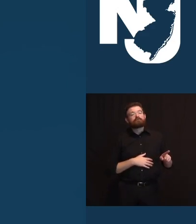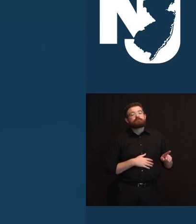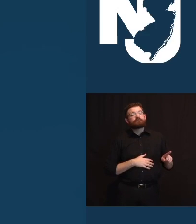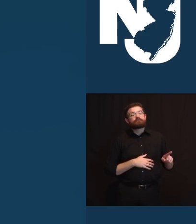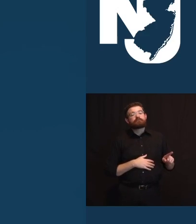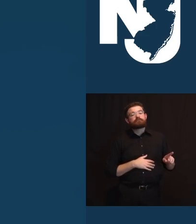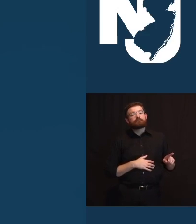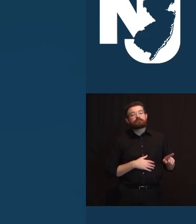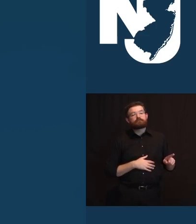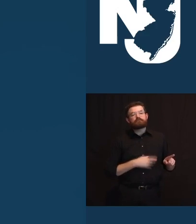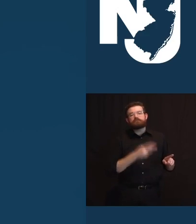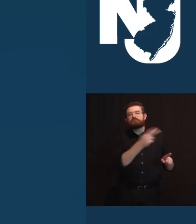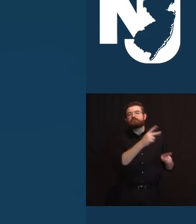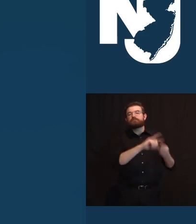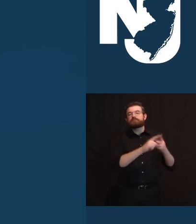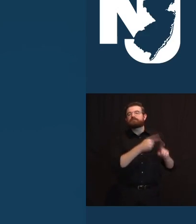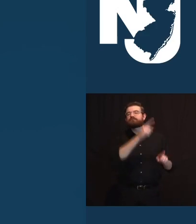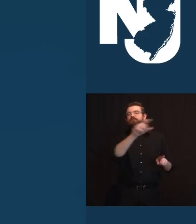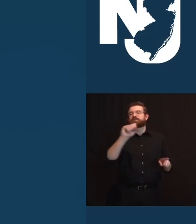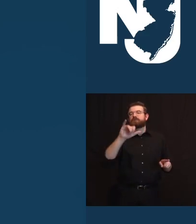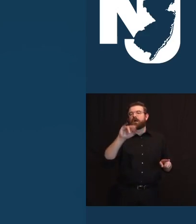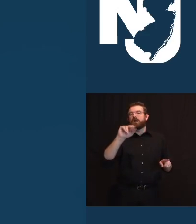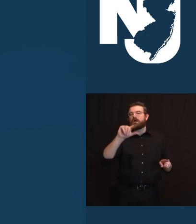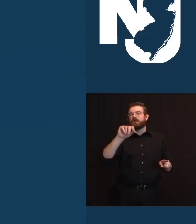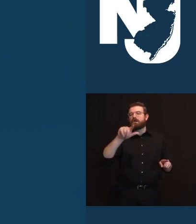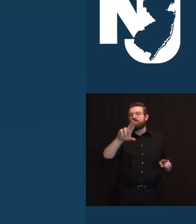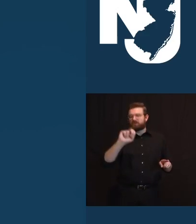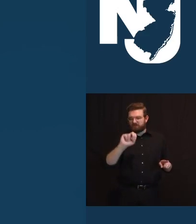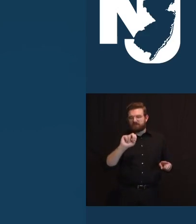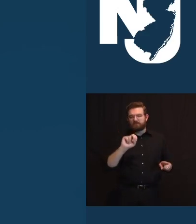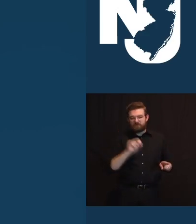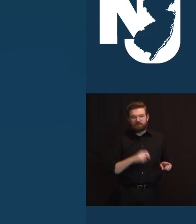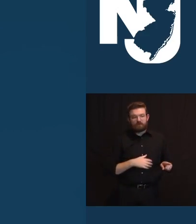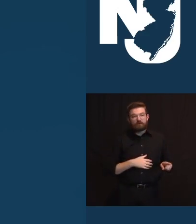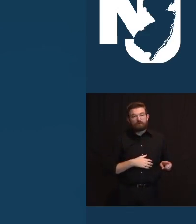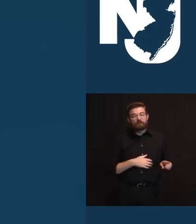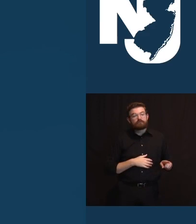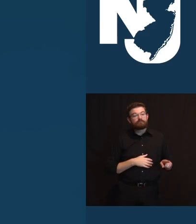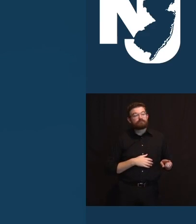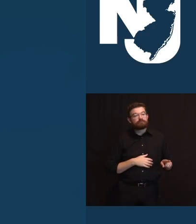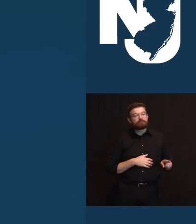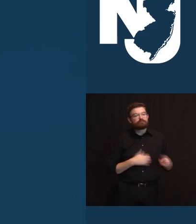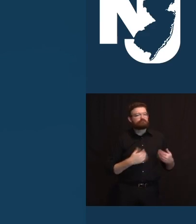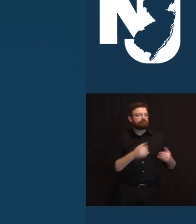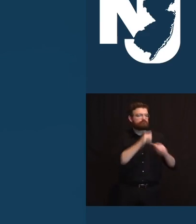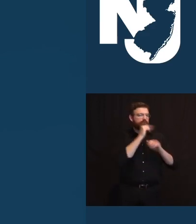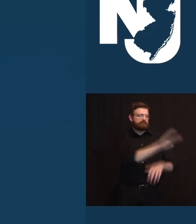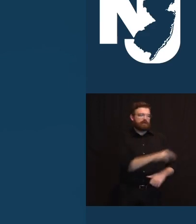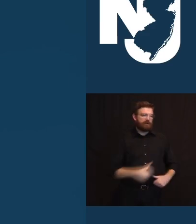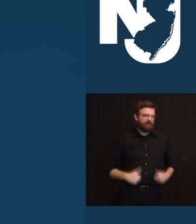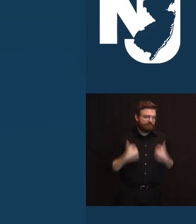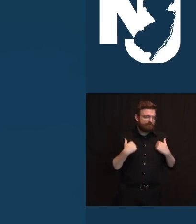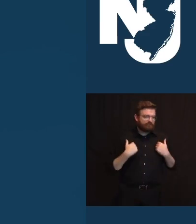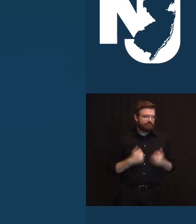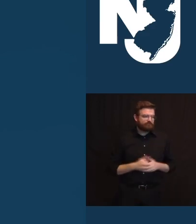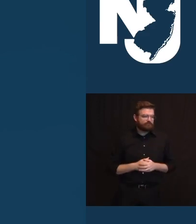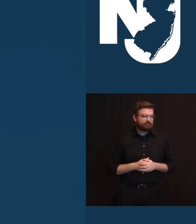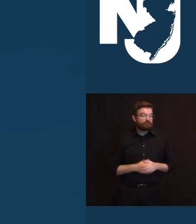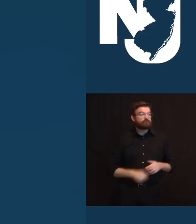life, and may her memory be a blessing. Next, we recall Irma Mastalia